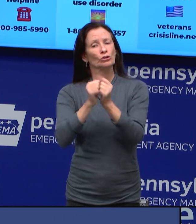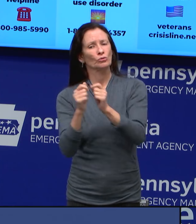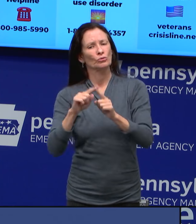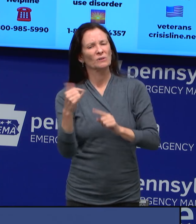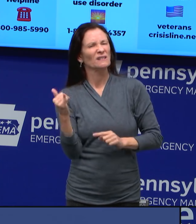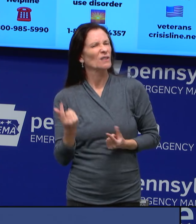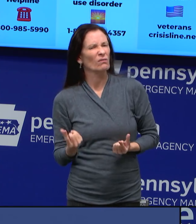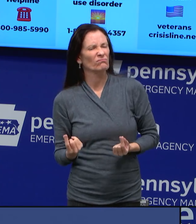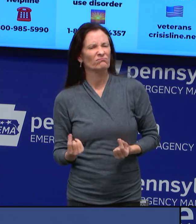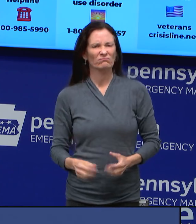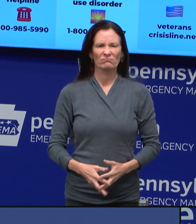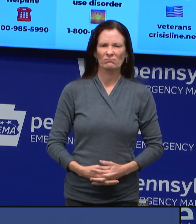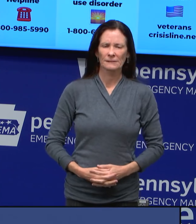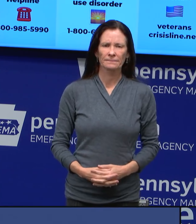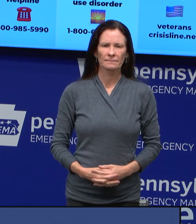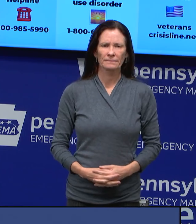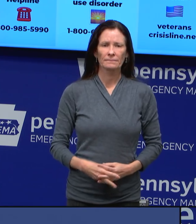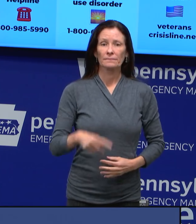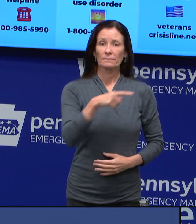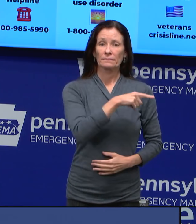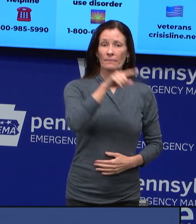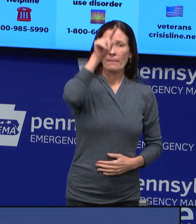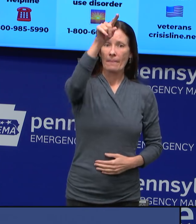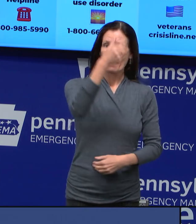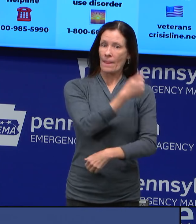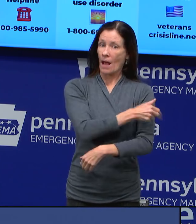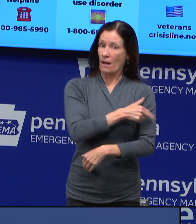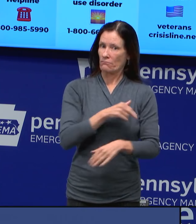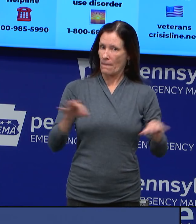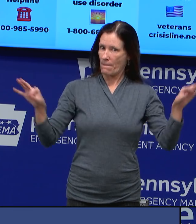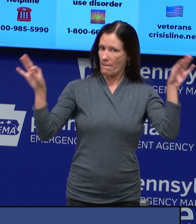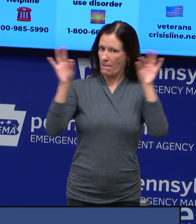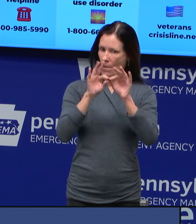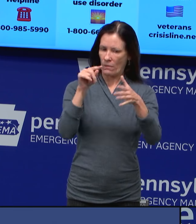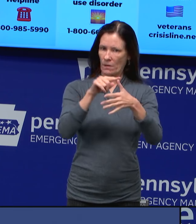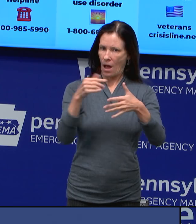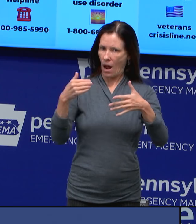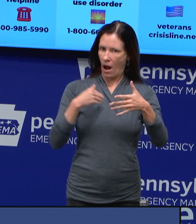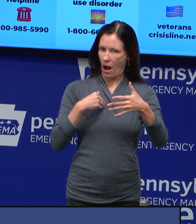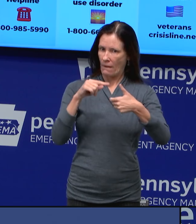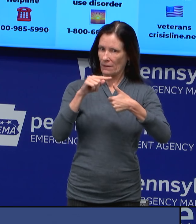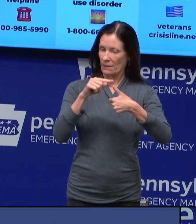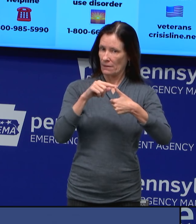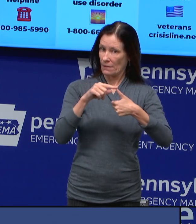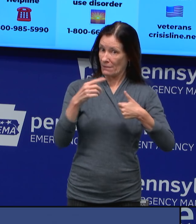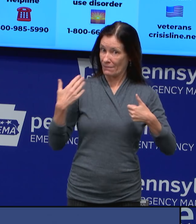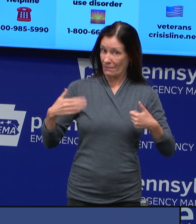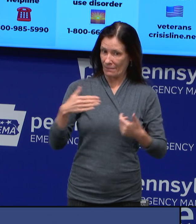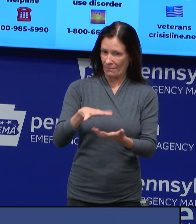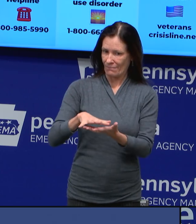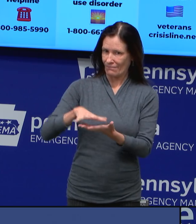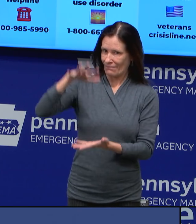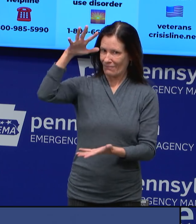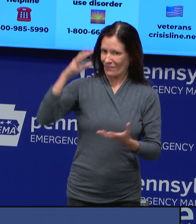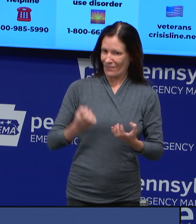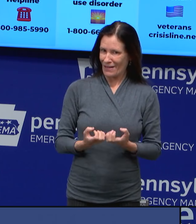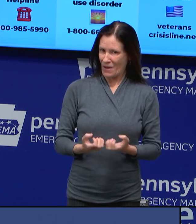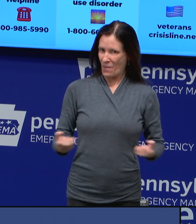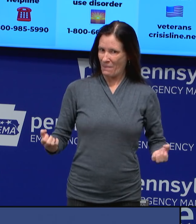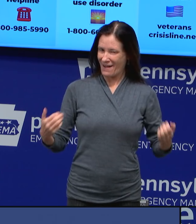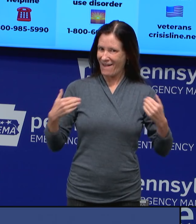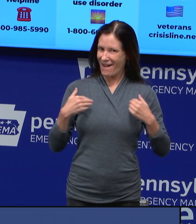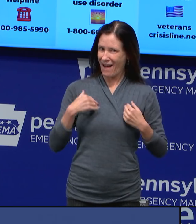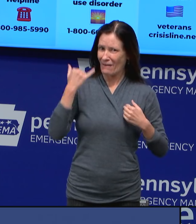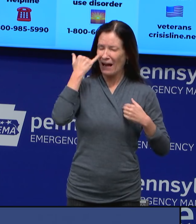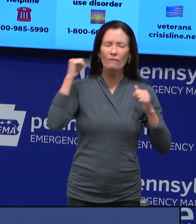to an outbreak if we find that. In addition, we are going to be working with some hospital personnel on the case investigations and